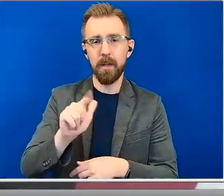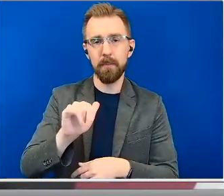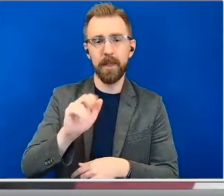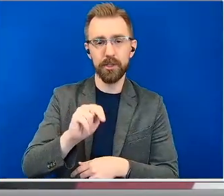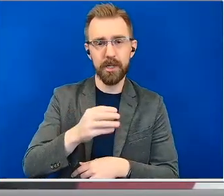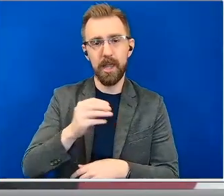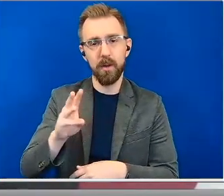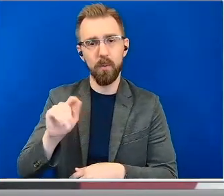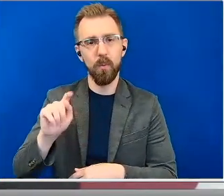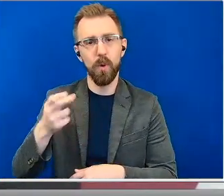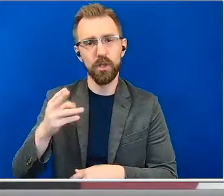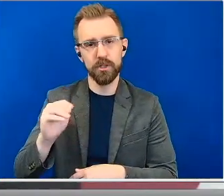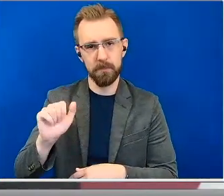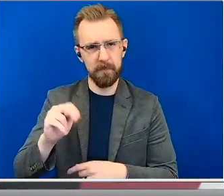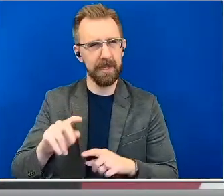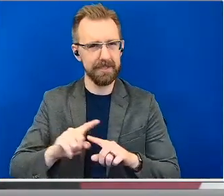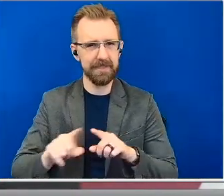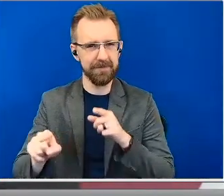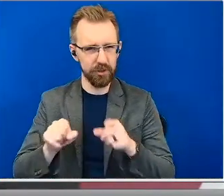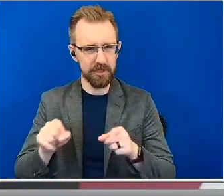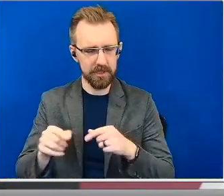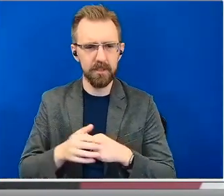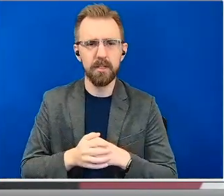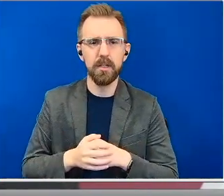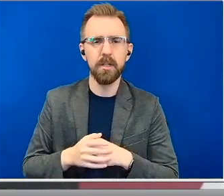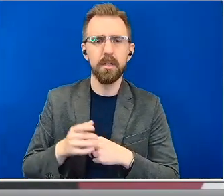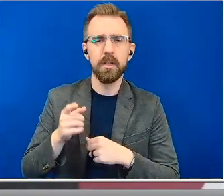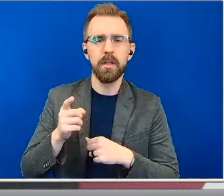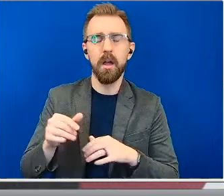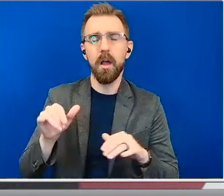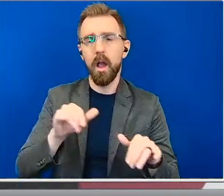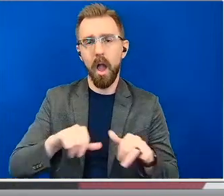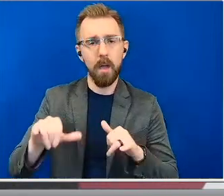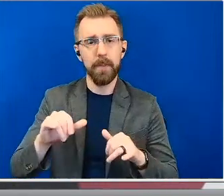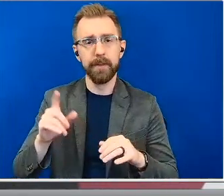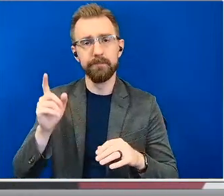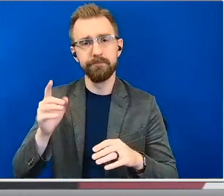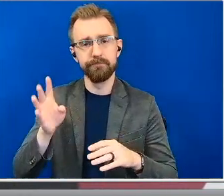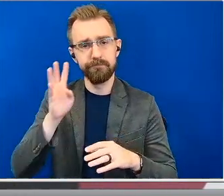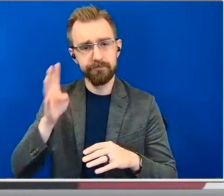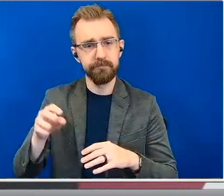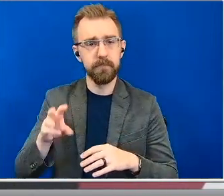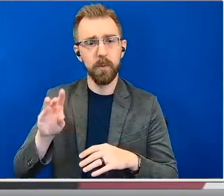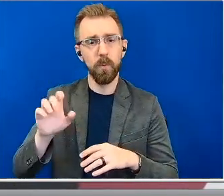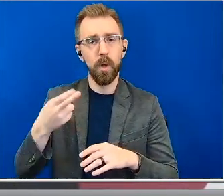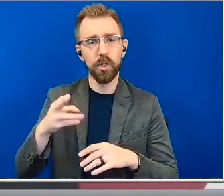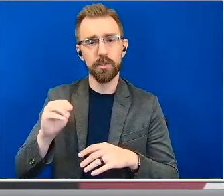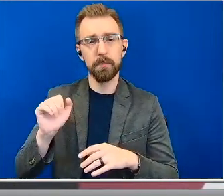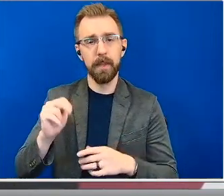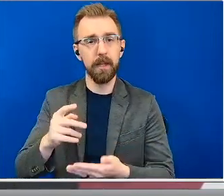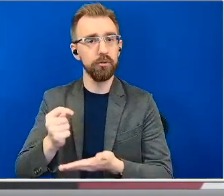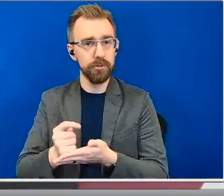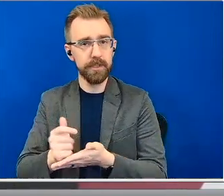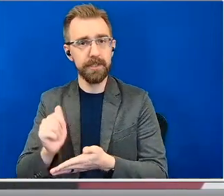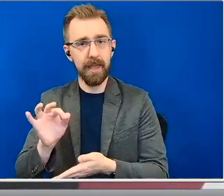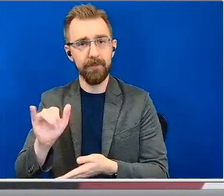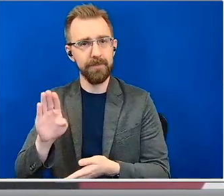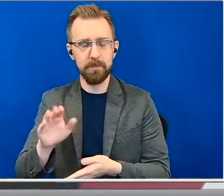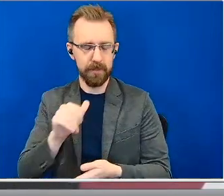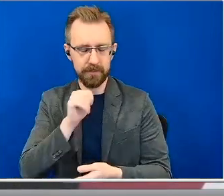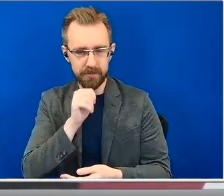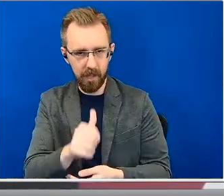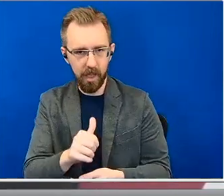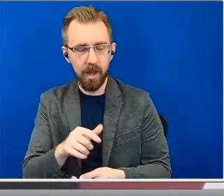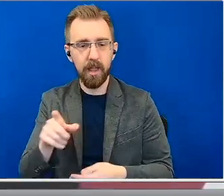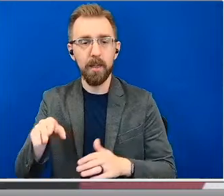right? So the common myth is the Watchman treats AFib. It really does not. It basically is an alternative